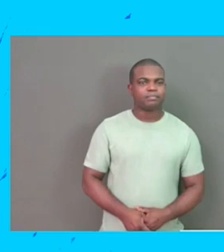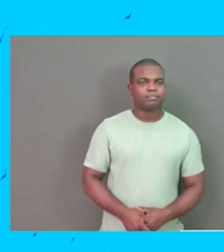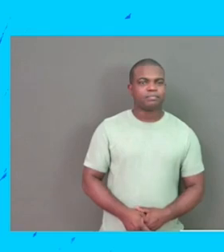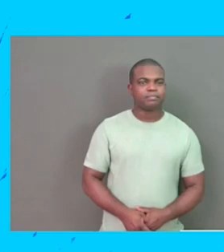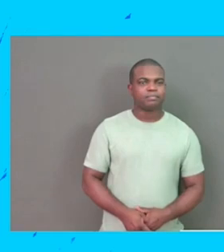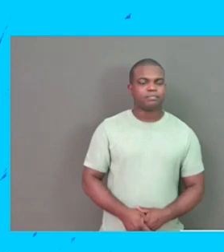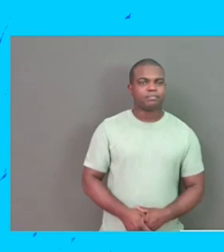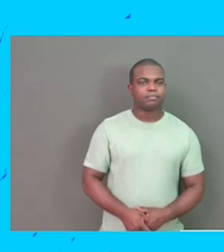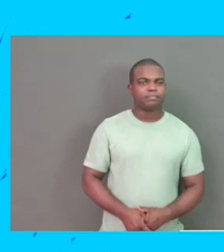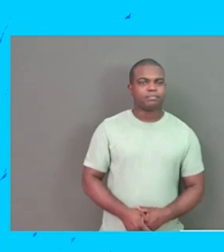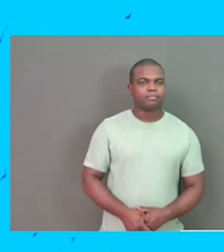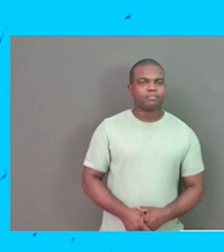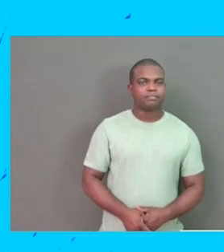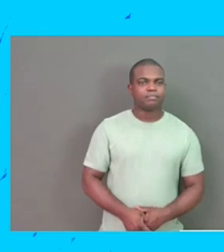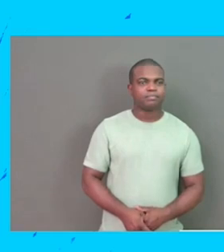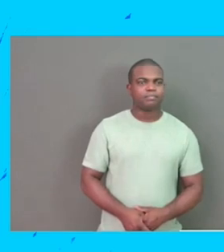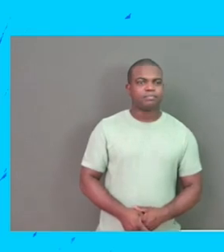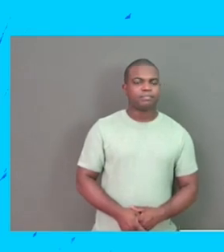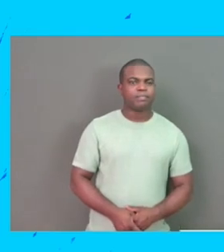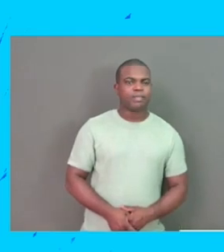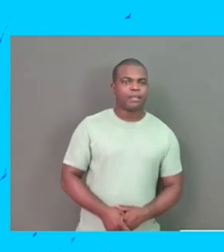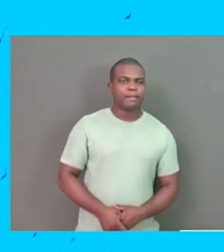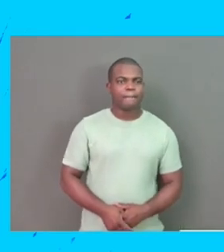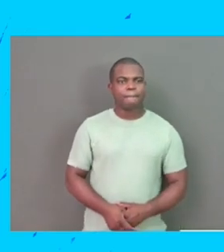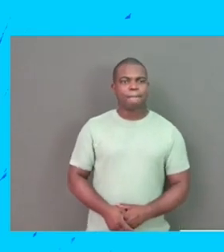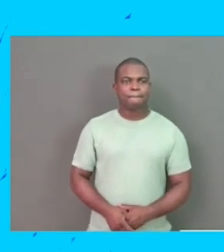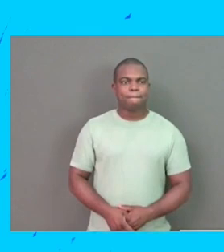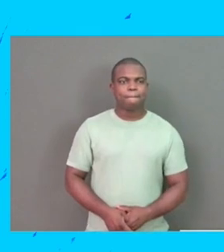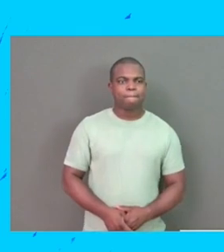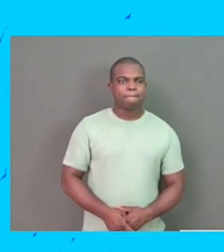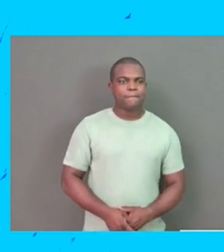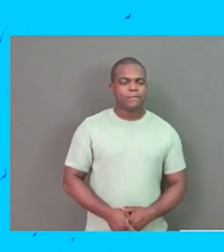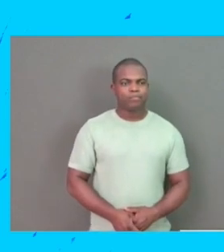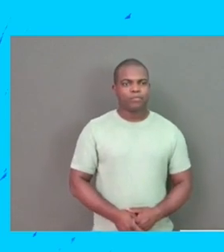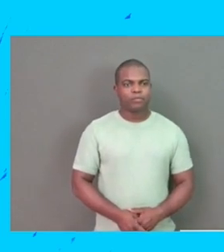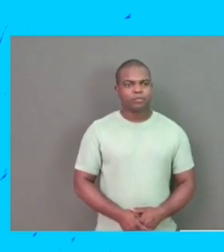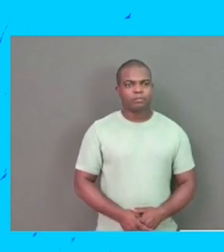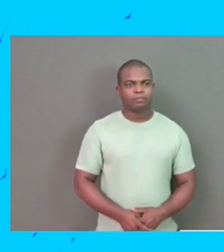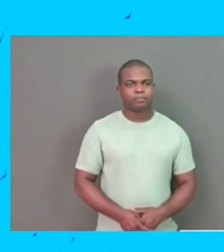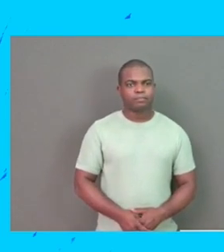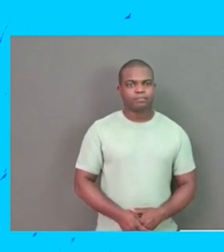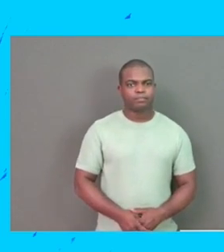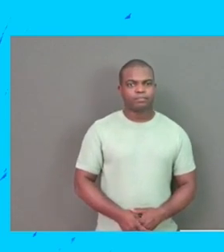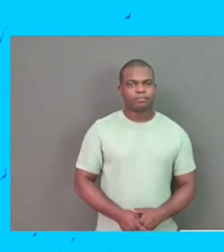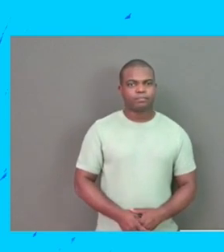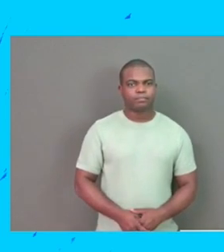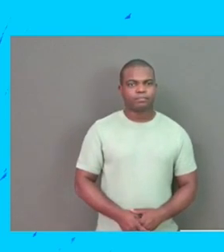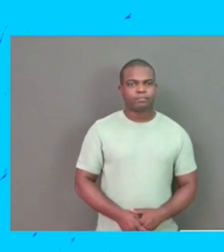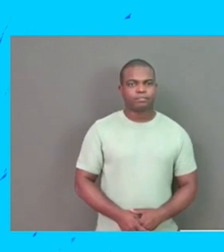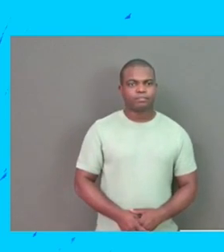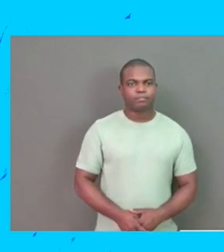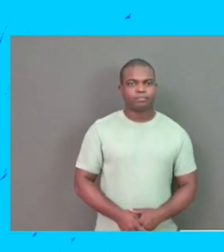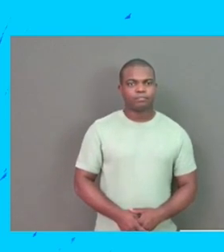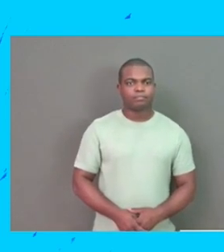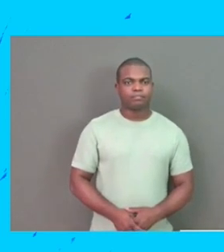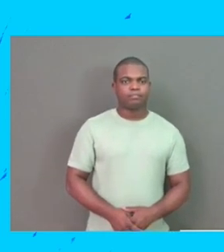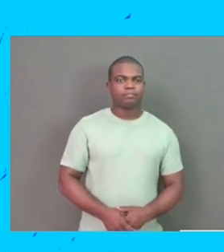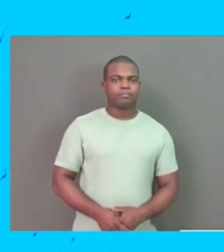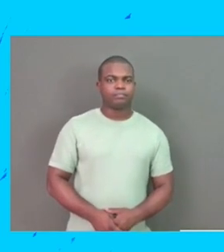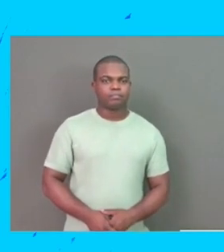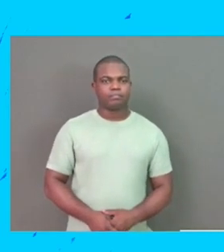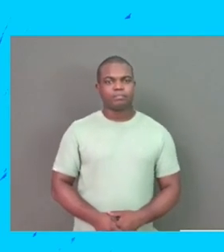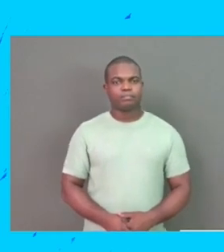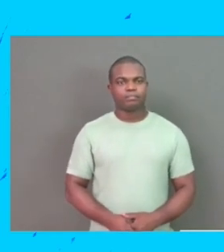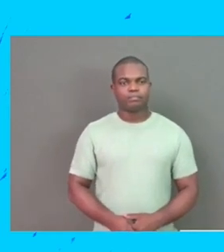you. If you open your mouth and say something, it's you I've come to tell now. You are sitting down there, your mates are